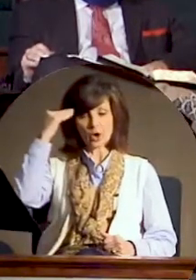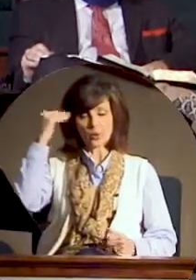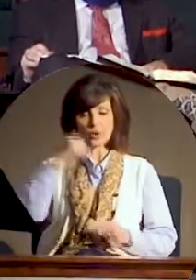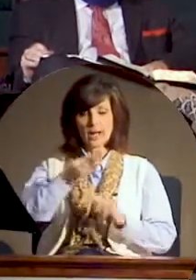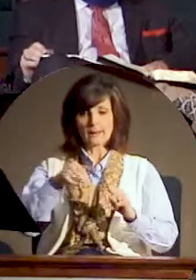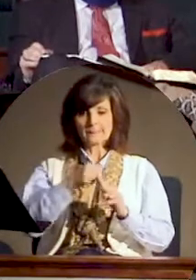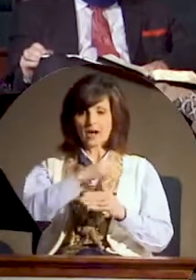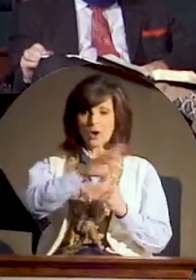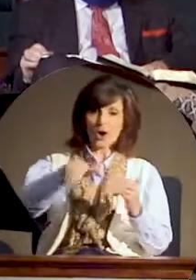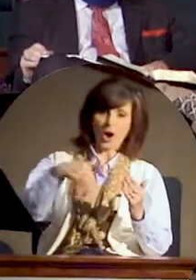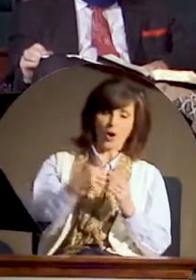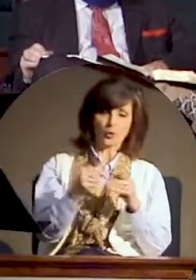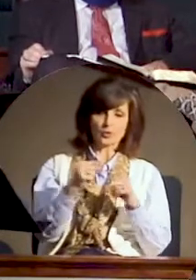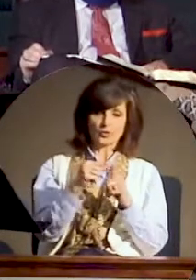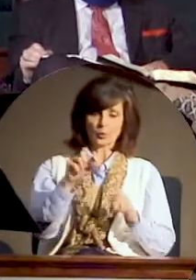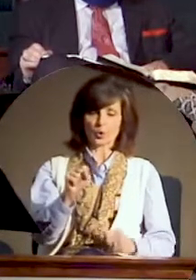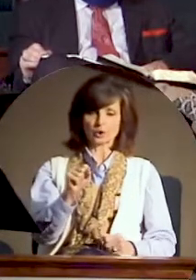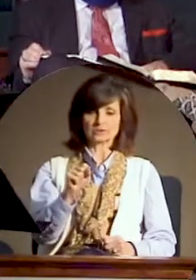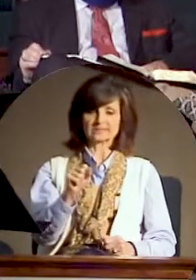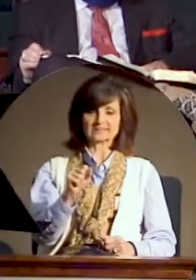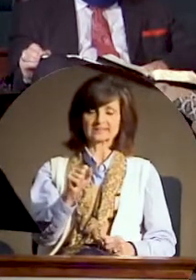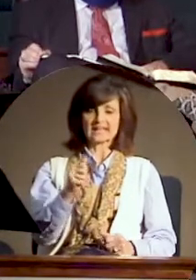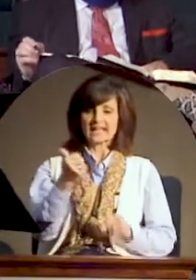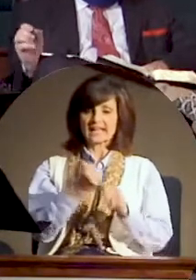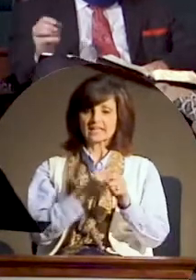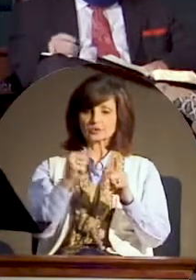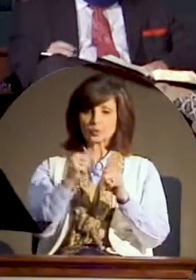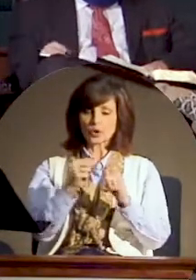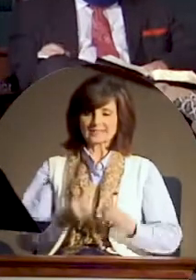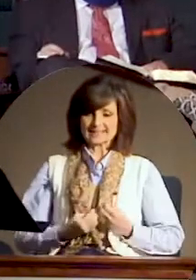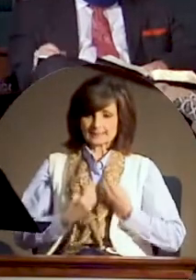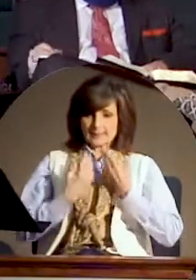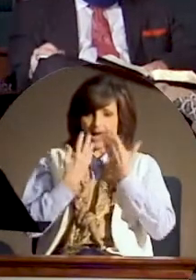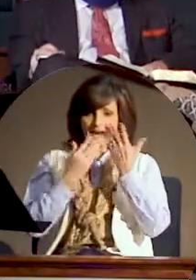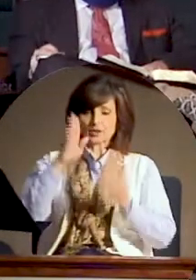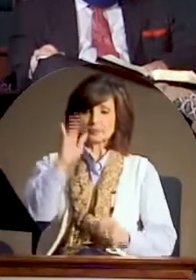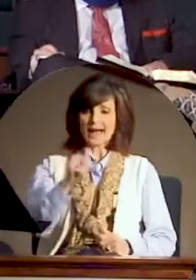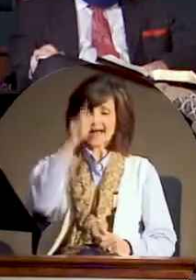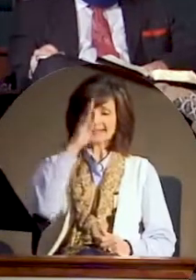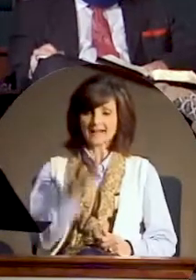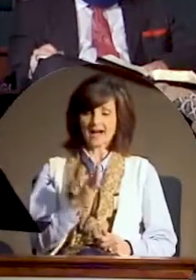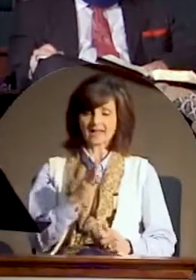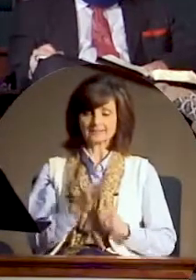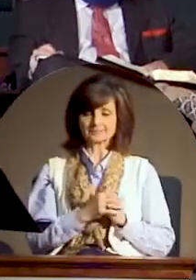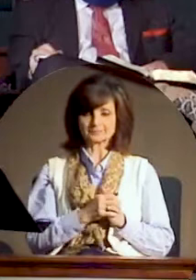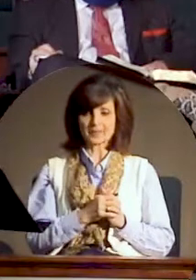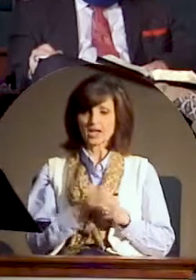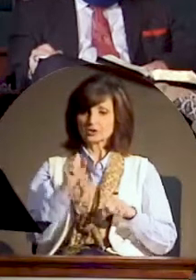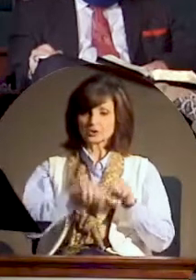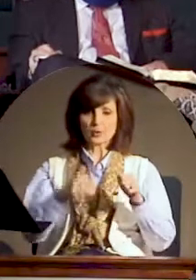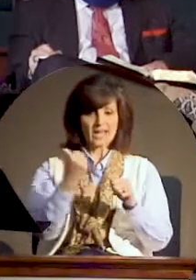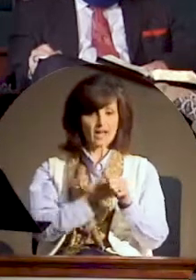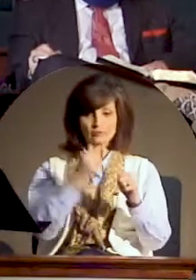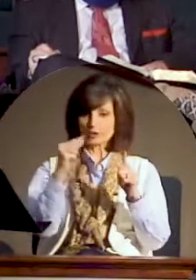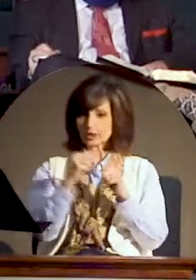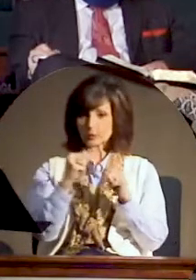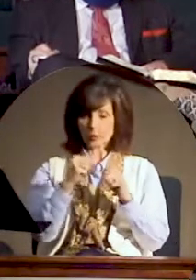I do know about all those words is that those words are inspired by God. Therefore, every